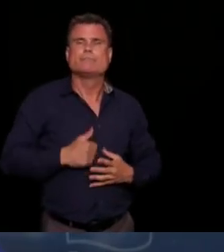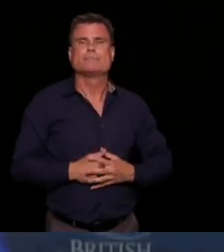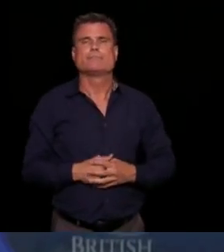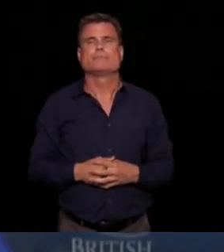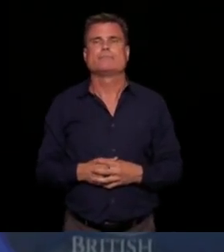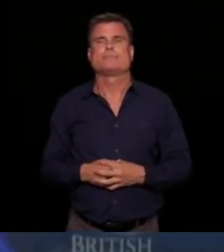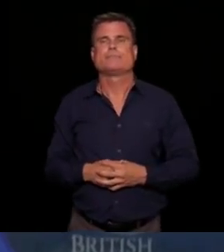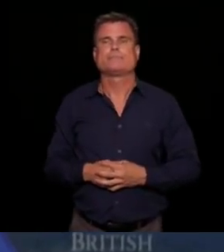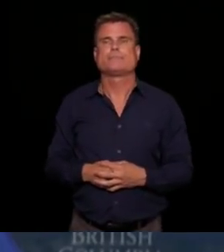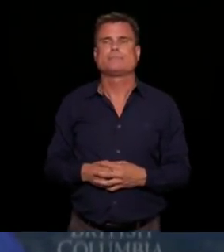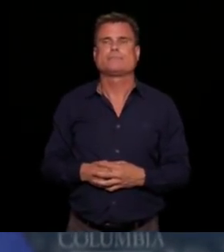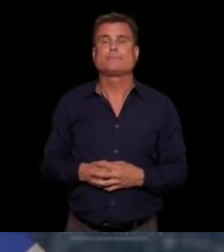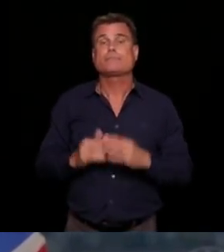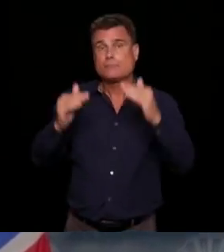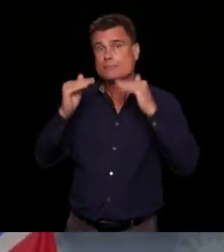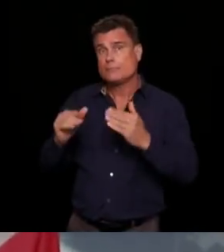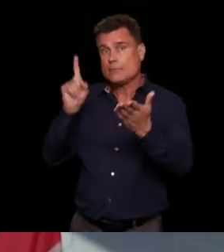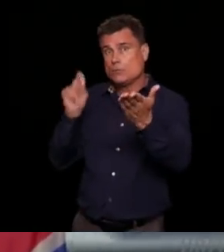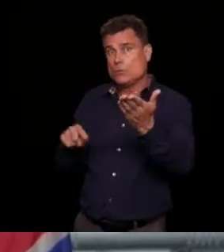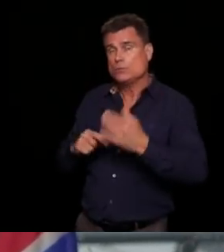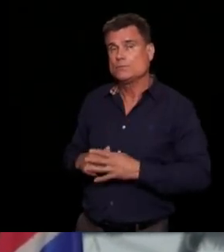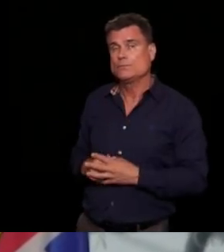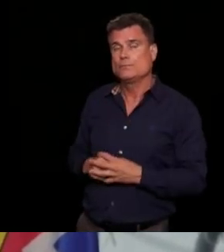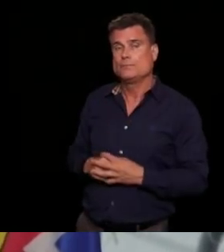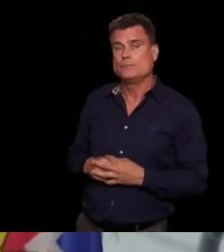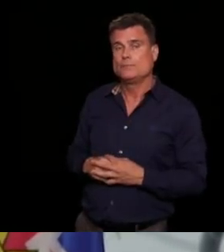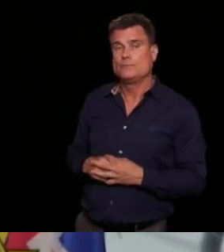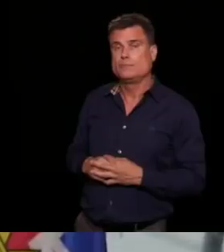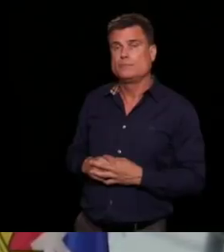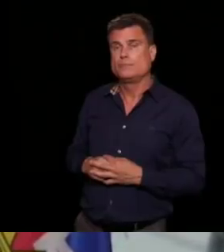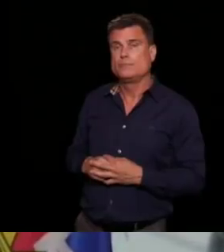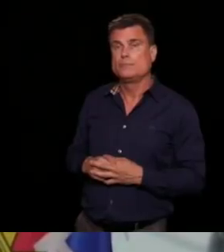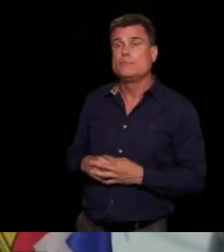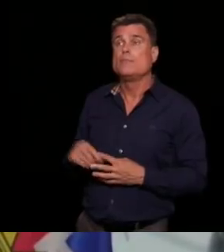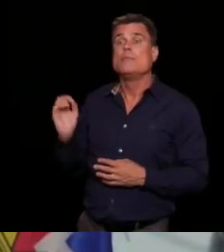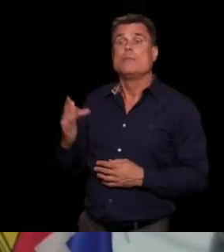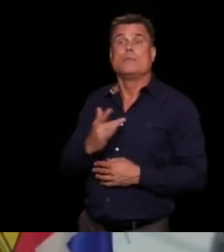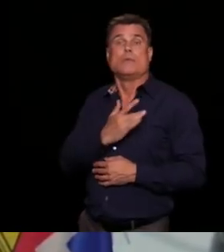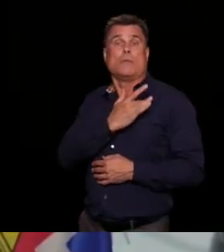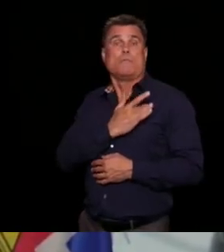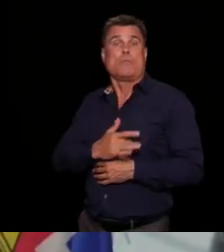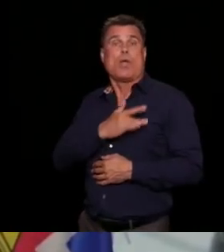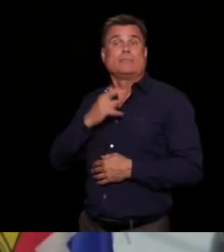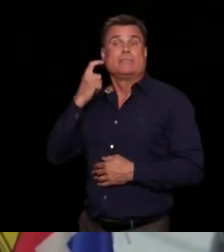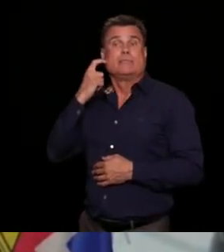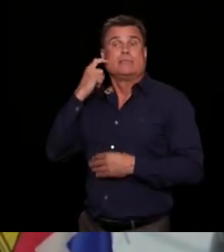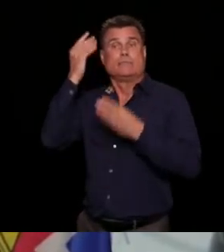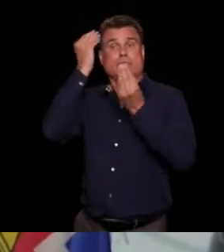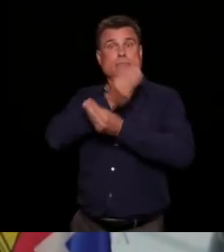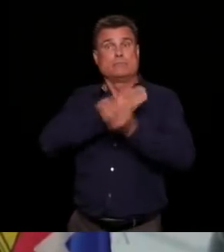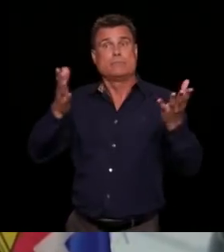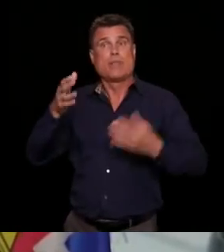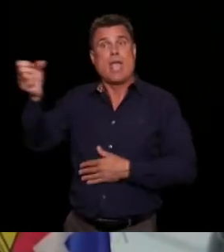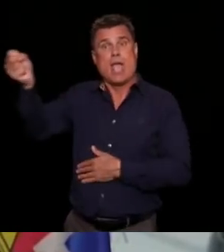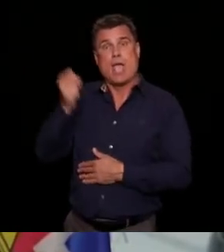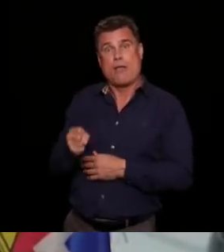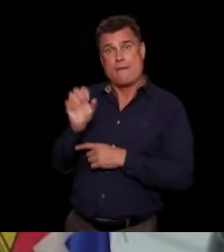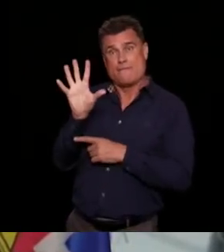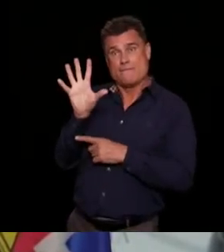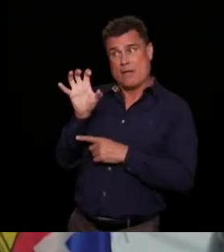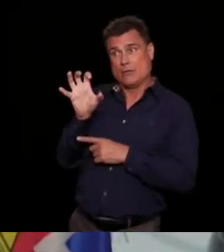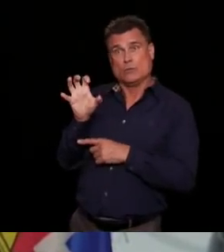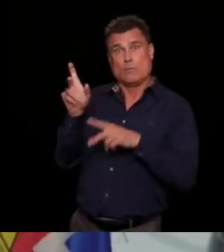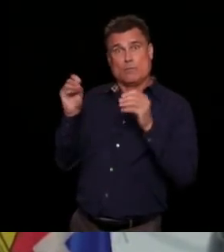Hi, thanks for taking my question. So the province has announced the hiring of 500 additional people to help with contact